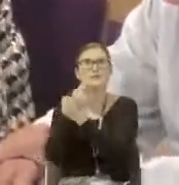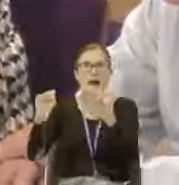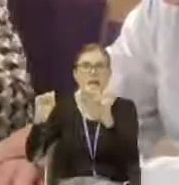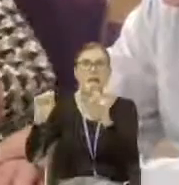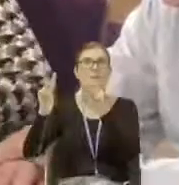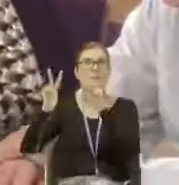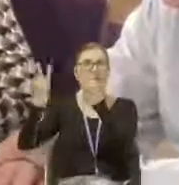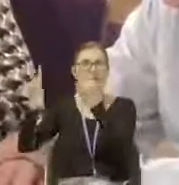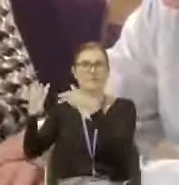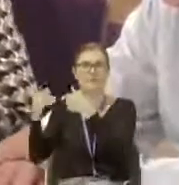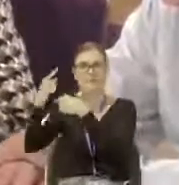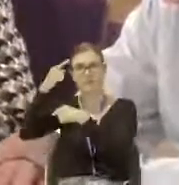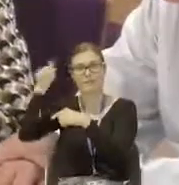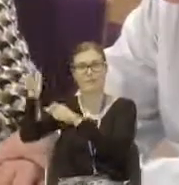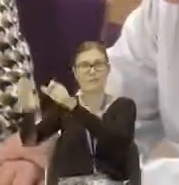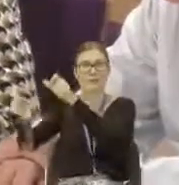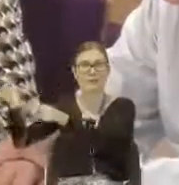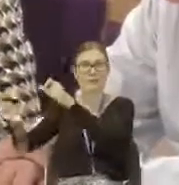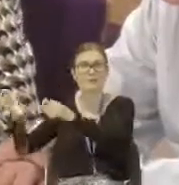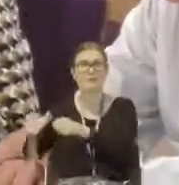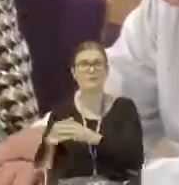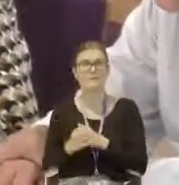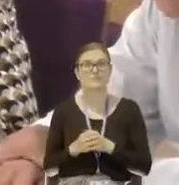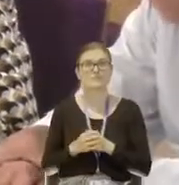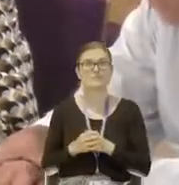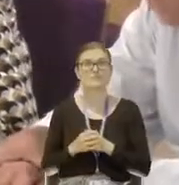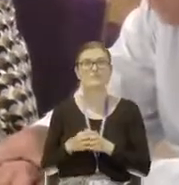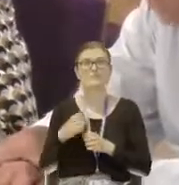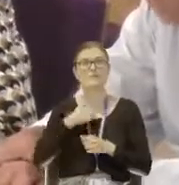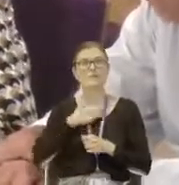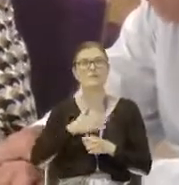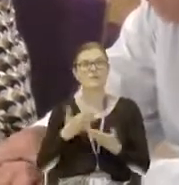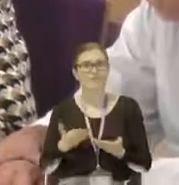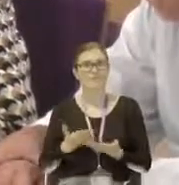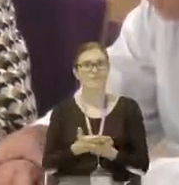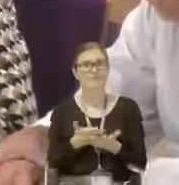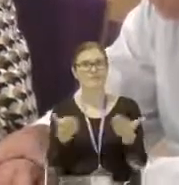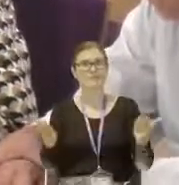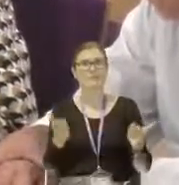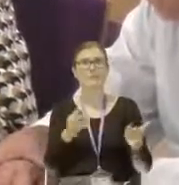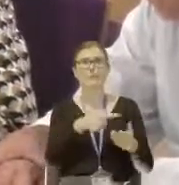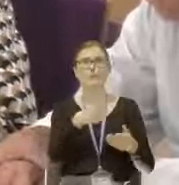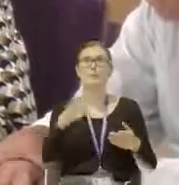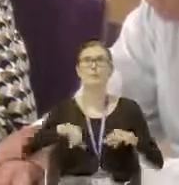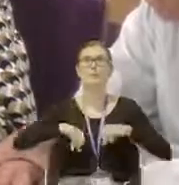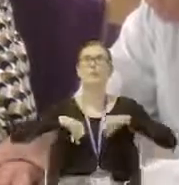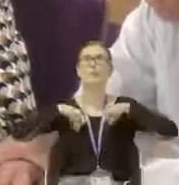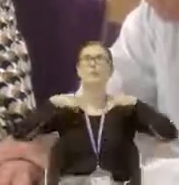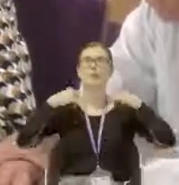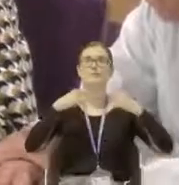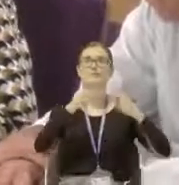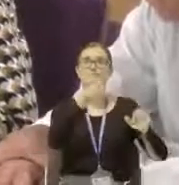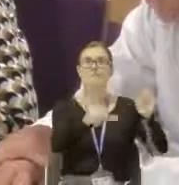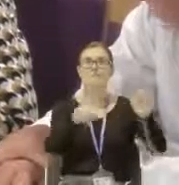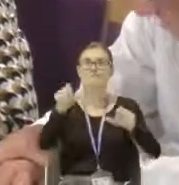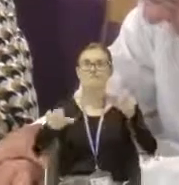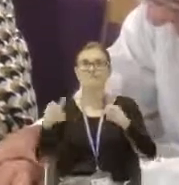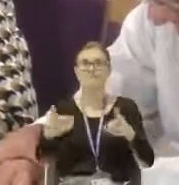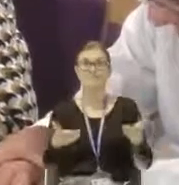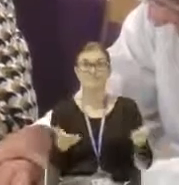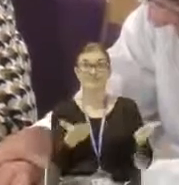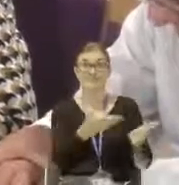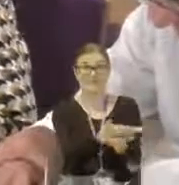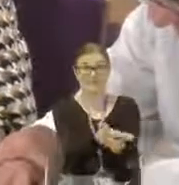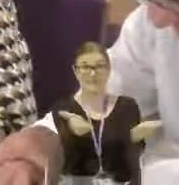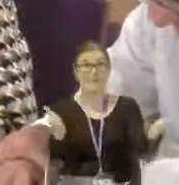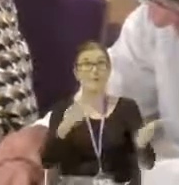the focus on young people. The youth, they want to create a better future. From the local